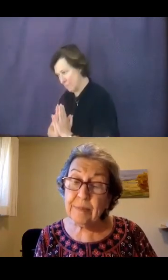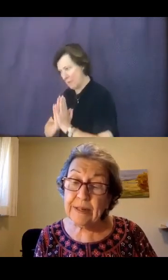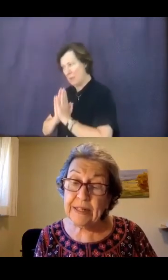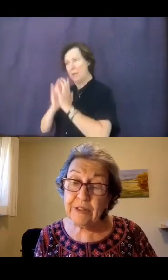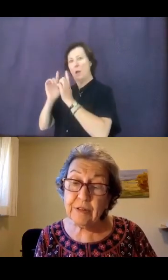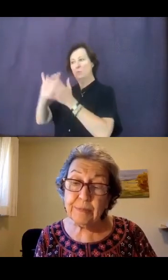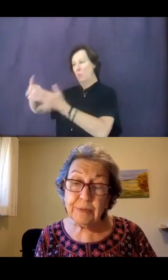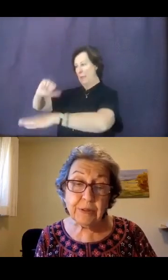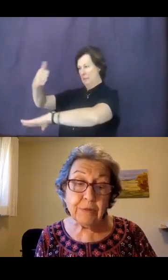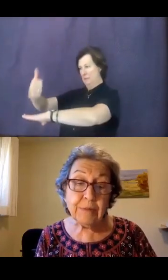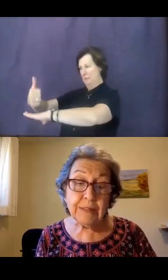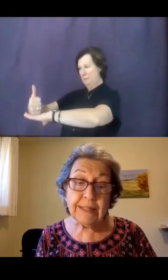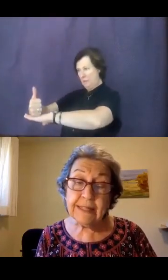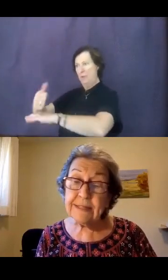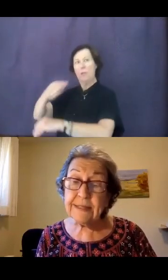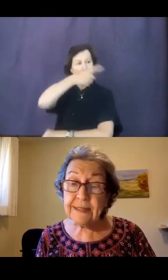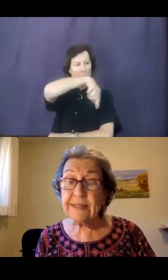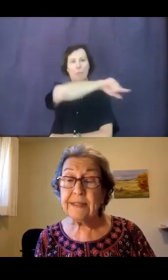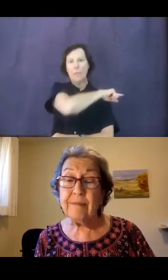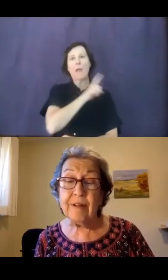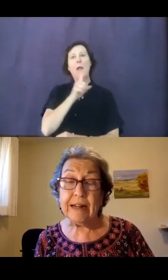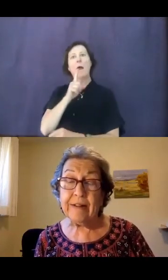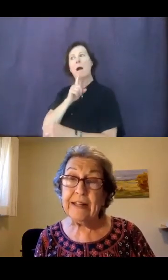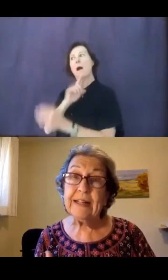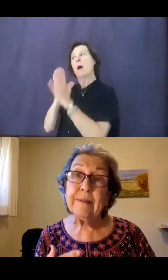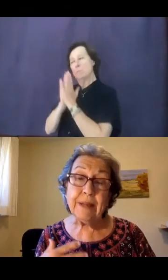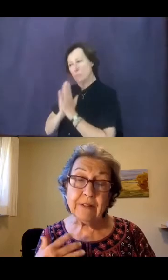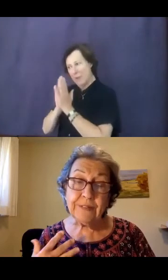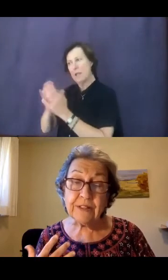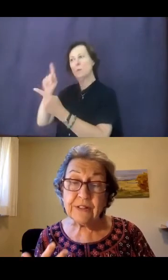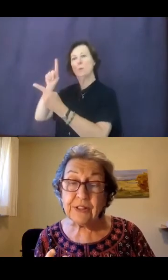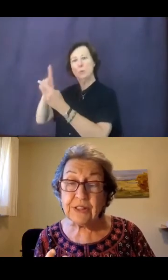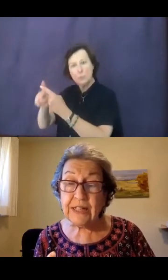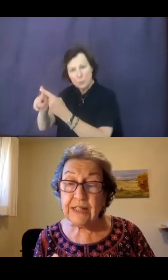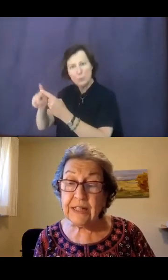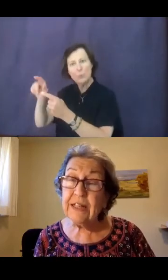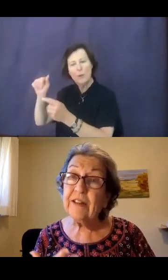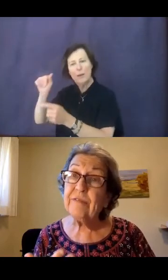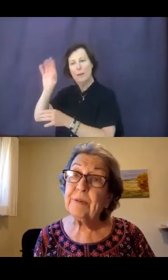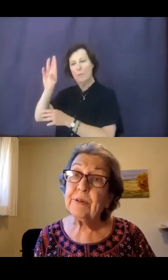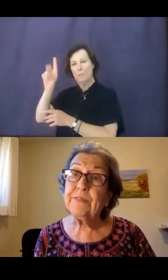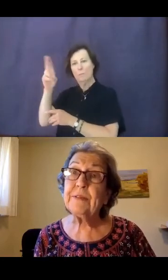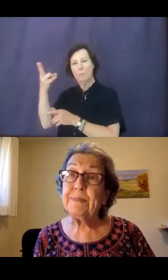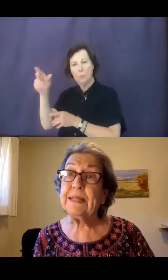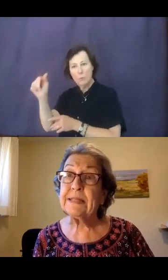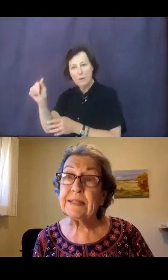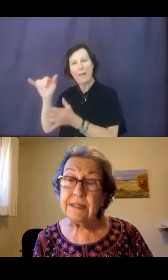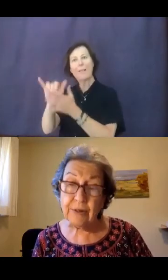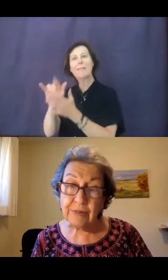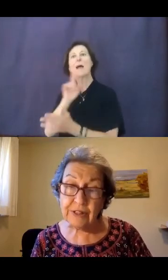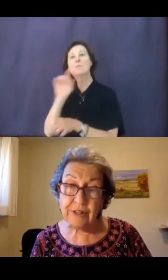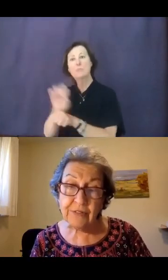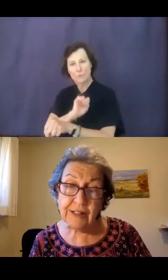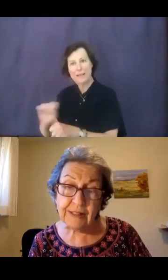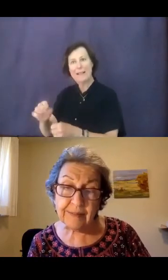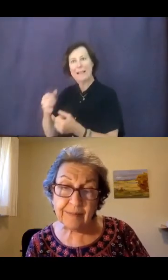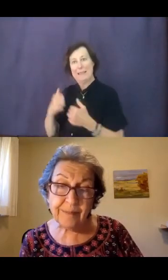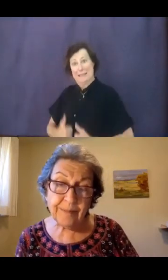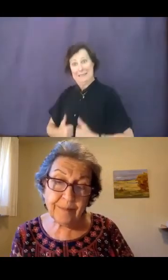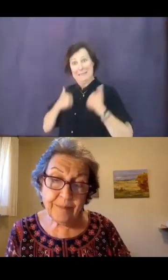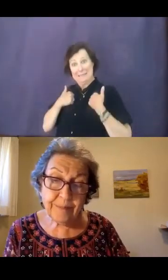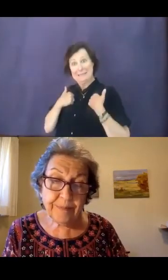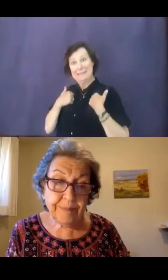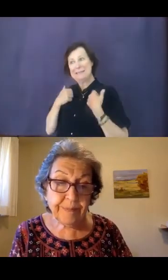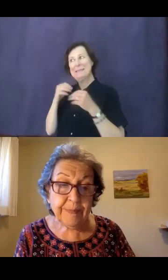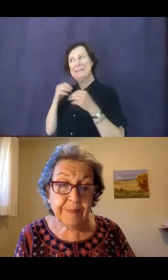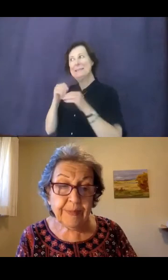and praying to a Buddha who really exists somewhere in a metaphysical state of perfect peace known as nirvana.